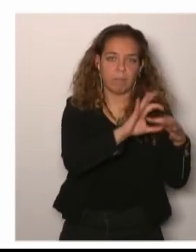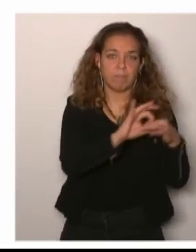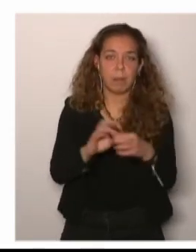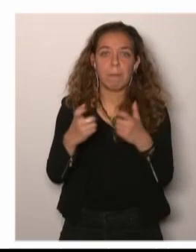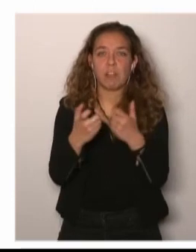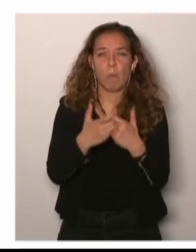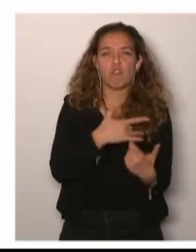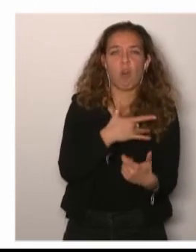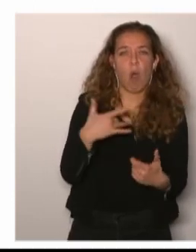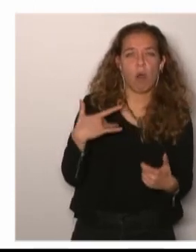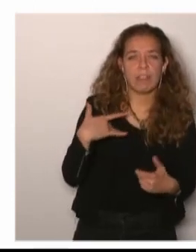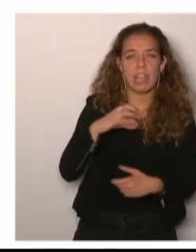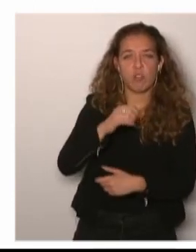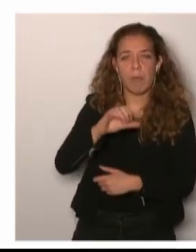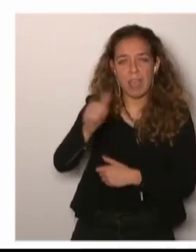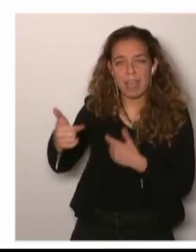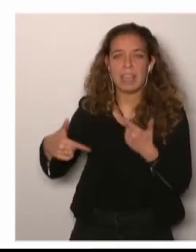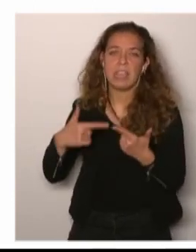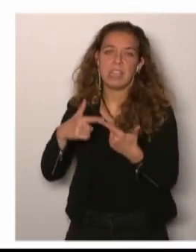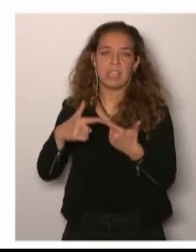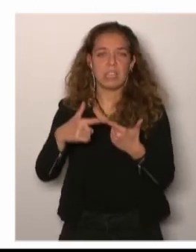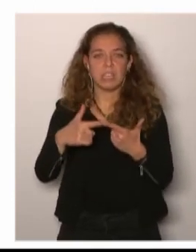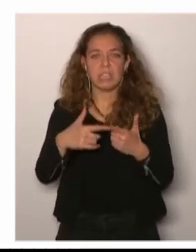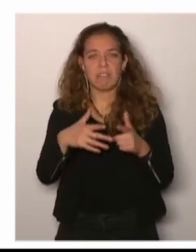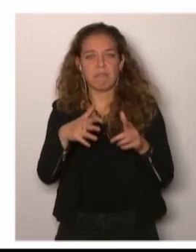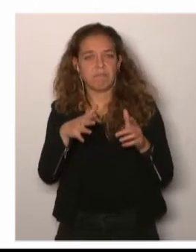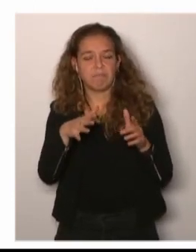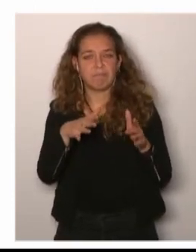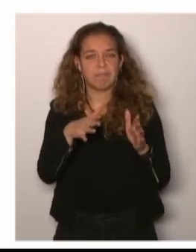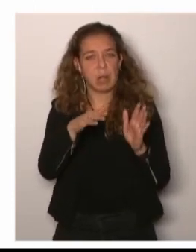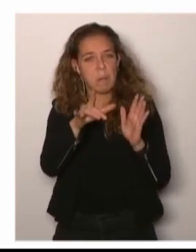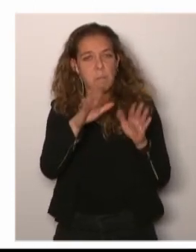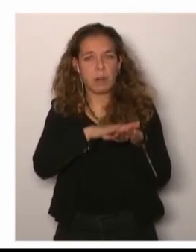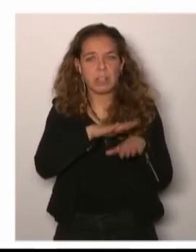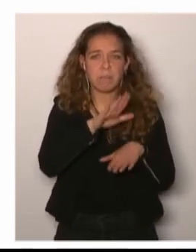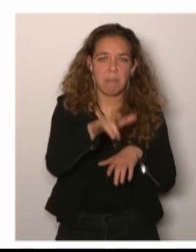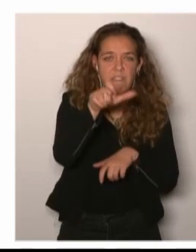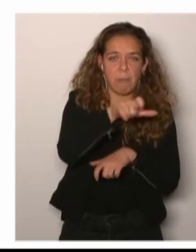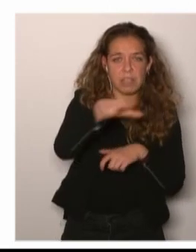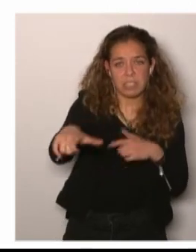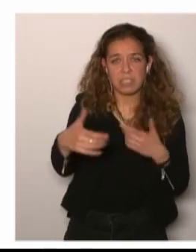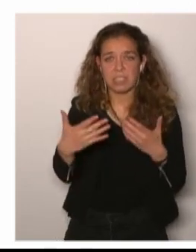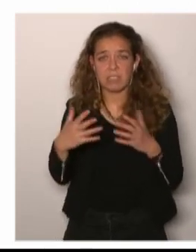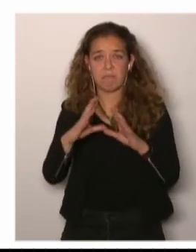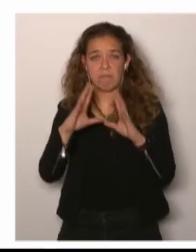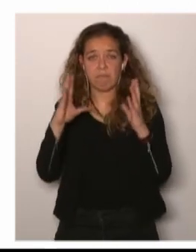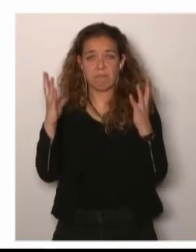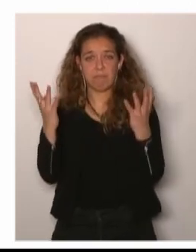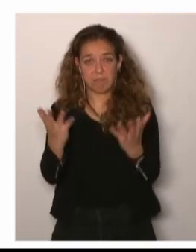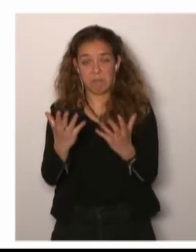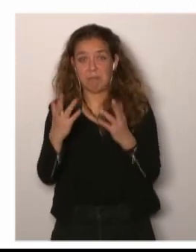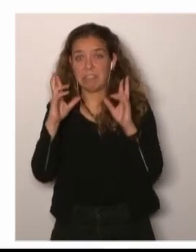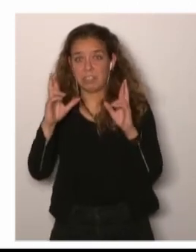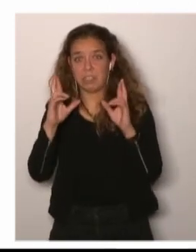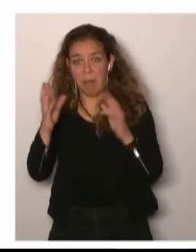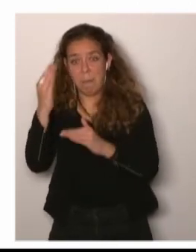all of the other policy developments that we expect in the coming years will support the cancer plan. Thank you. Thanks a